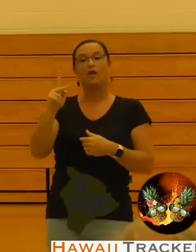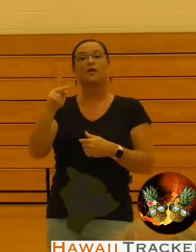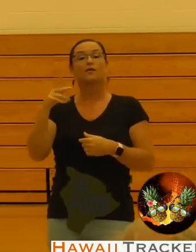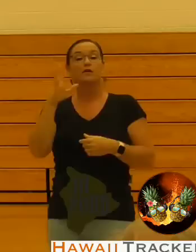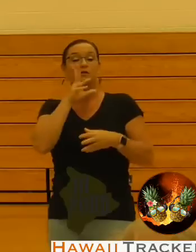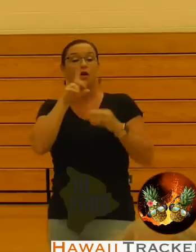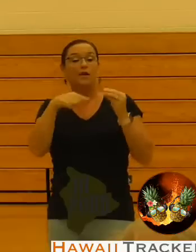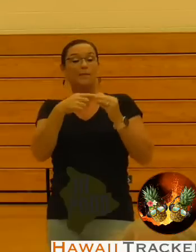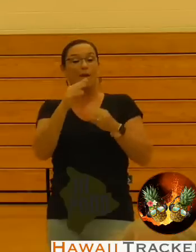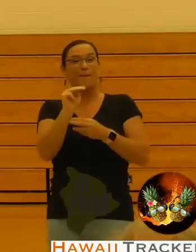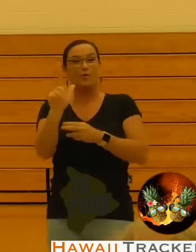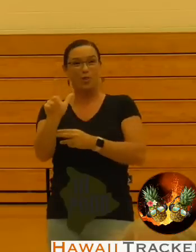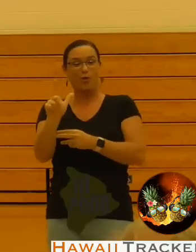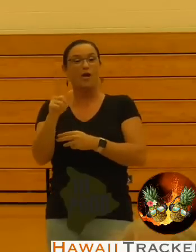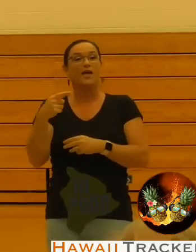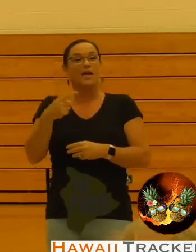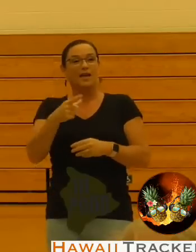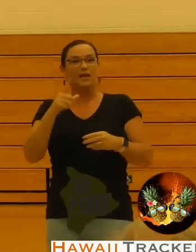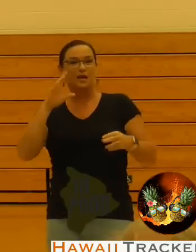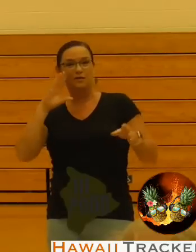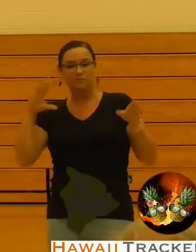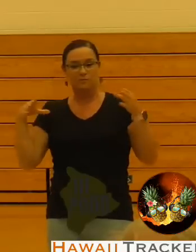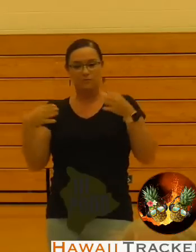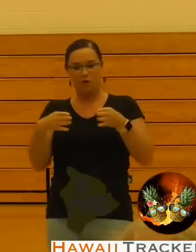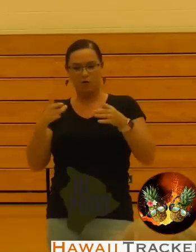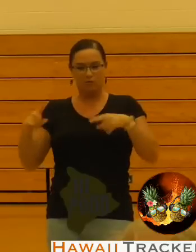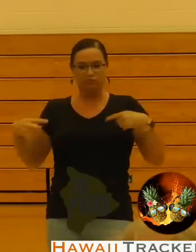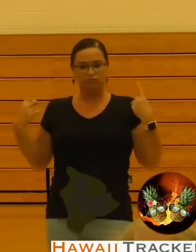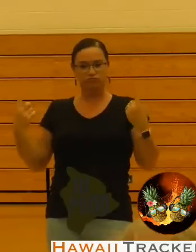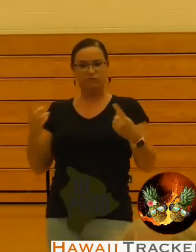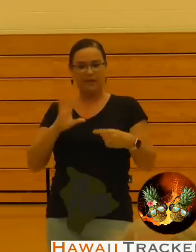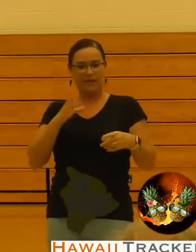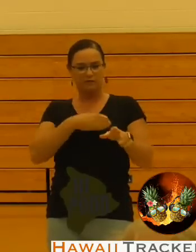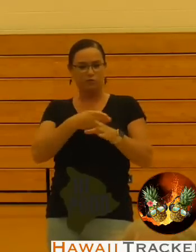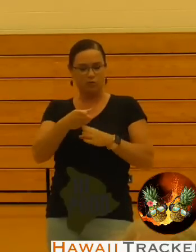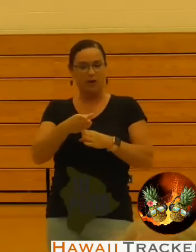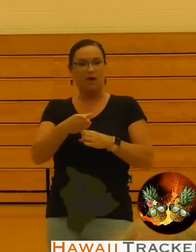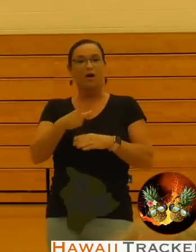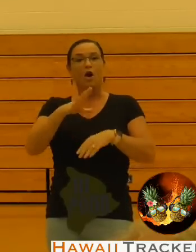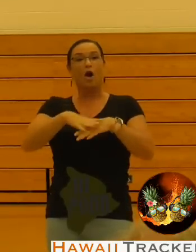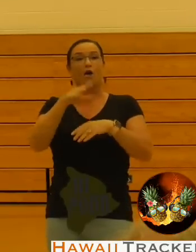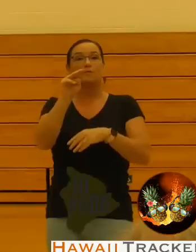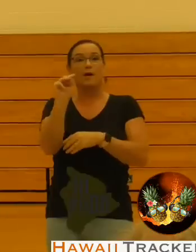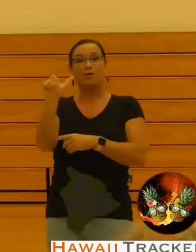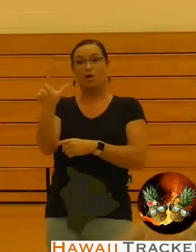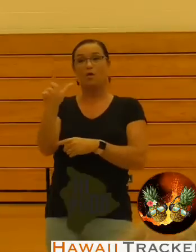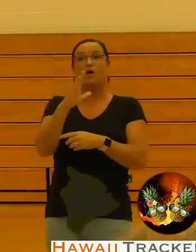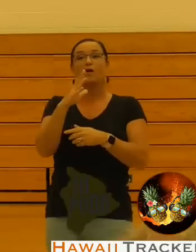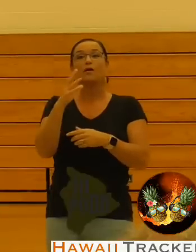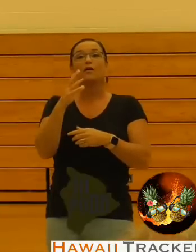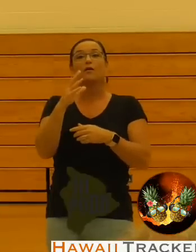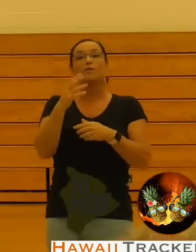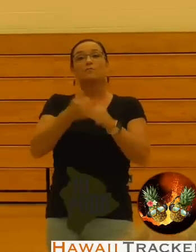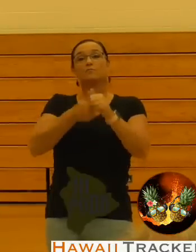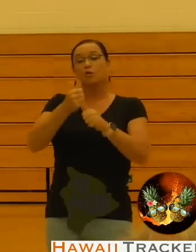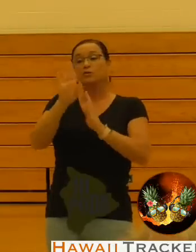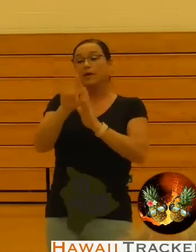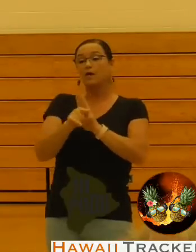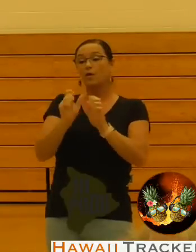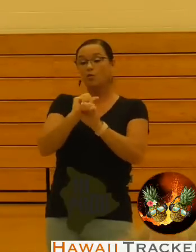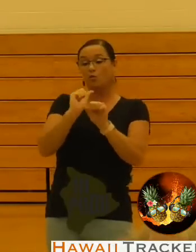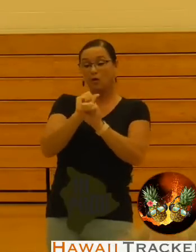has dedicated his career pretty much to understanding Mauna Loa and done most of the background work that allows